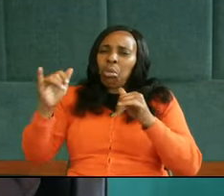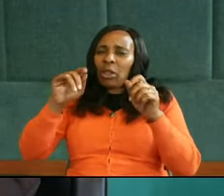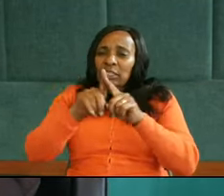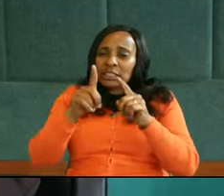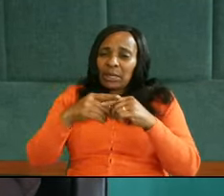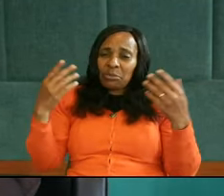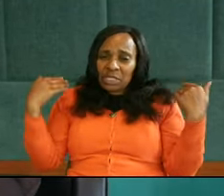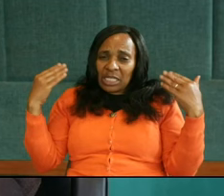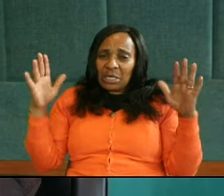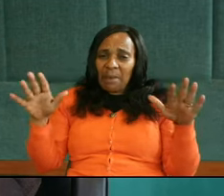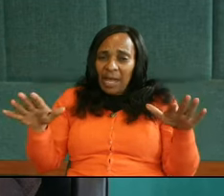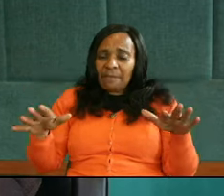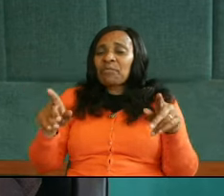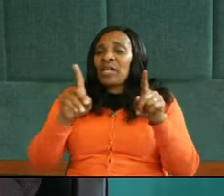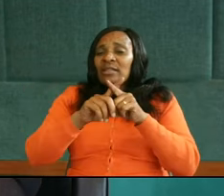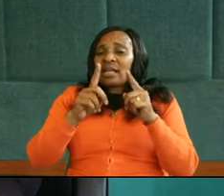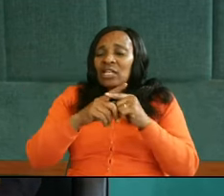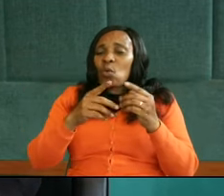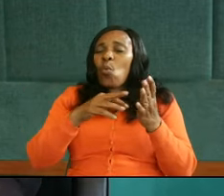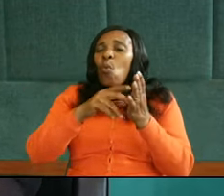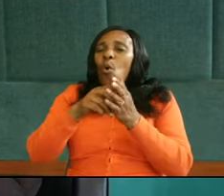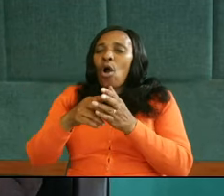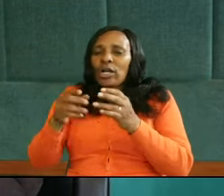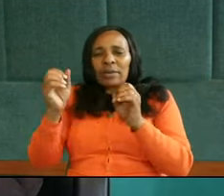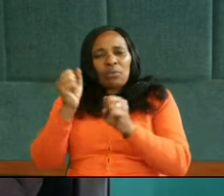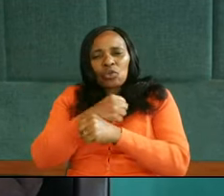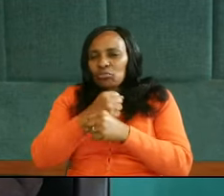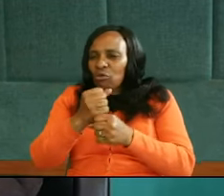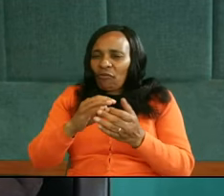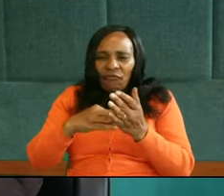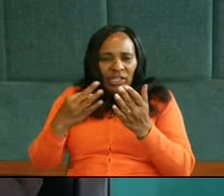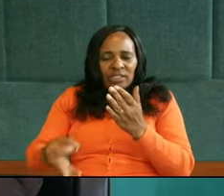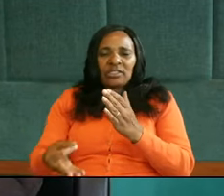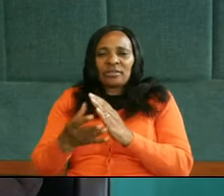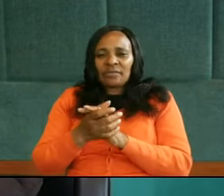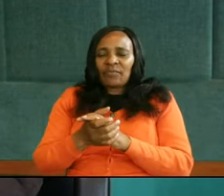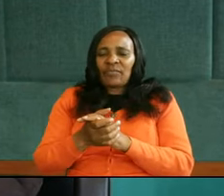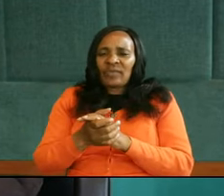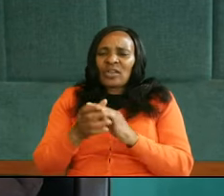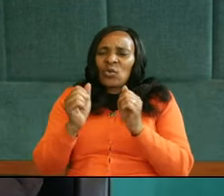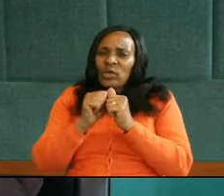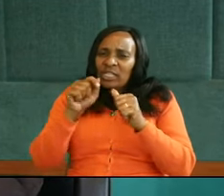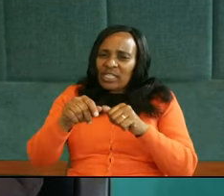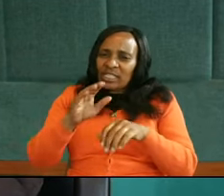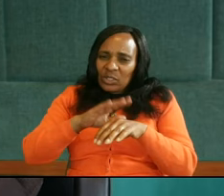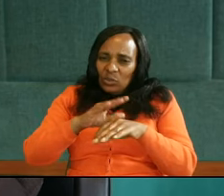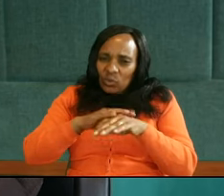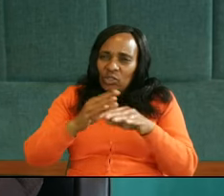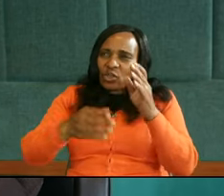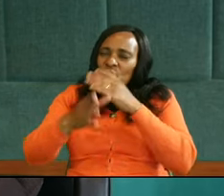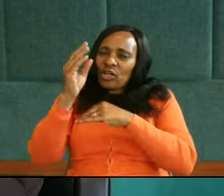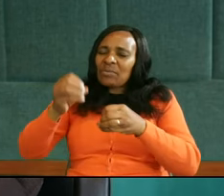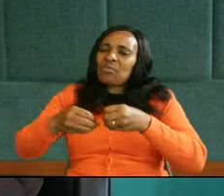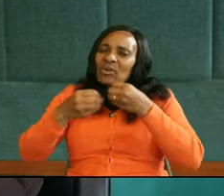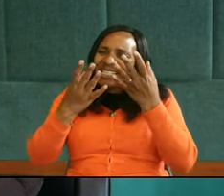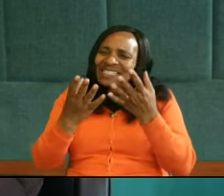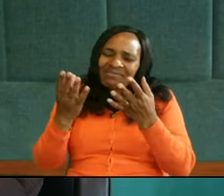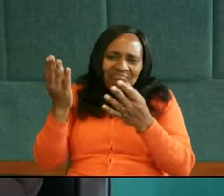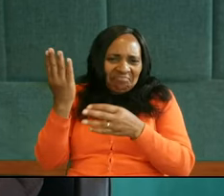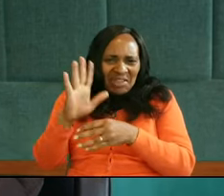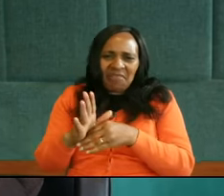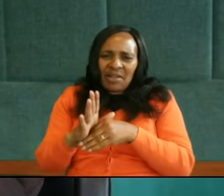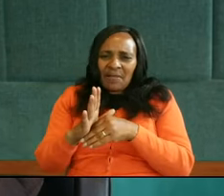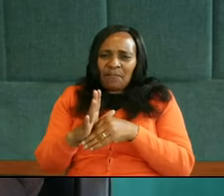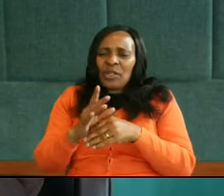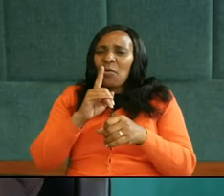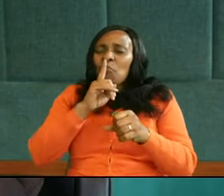shall run and not be weary. They shall walk and not faint. I mean, that's one of the greatest promises God can ever give you. You know,